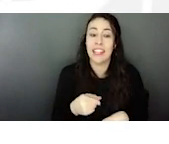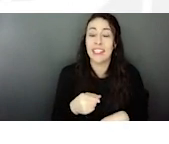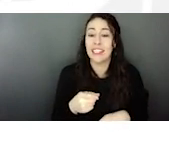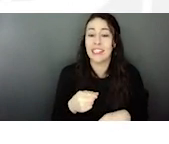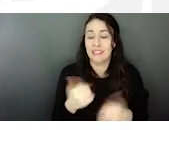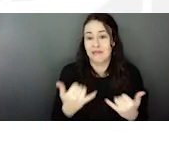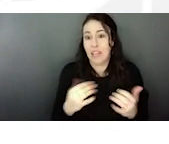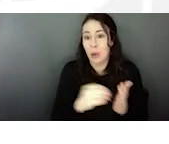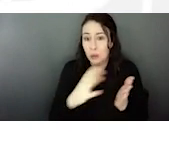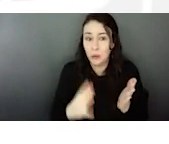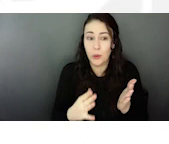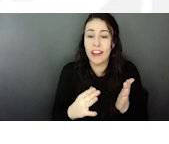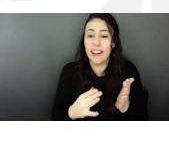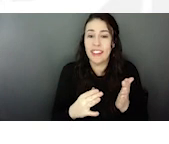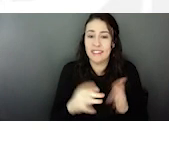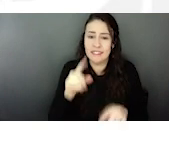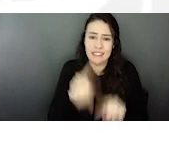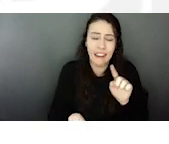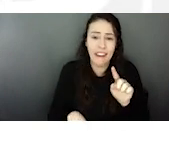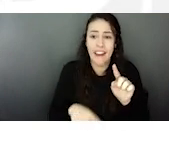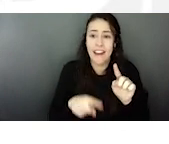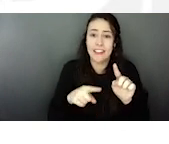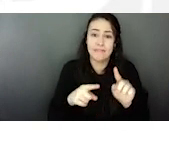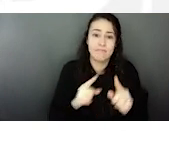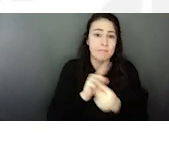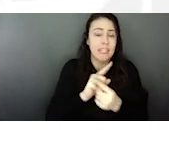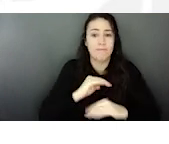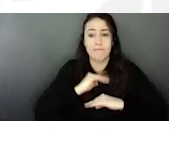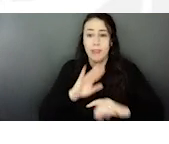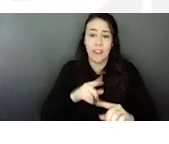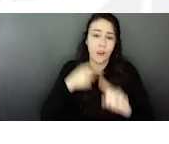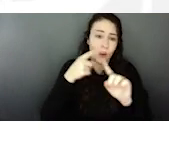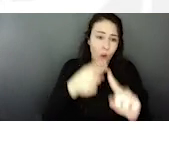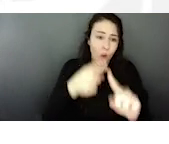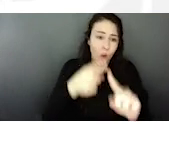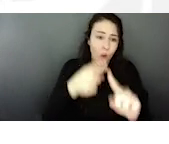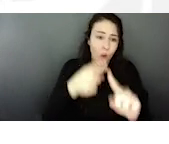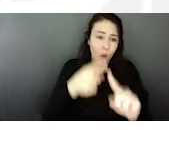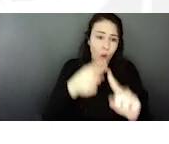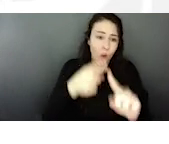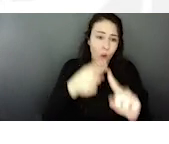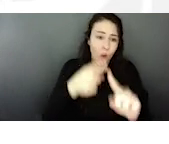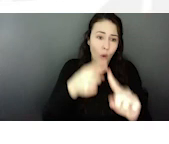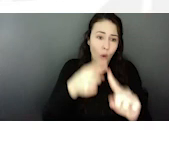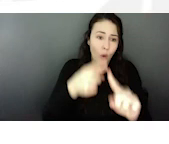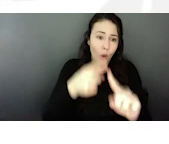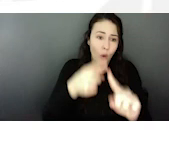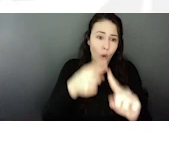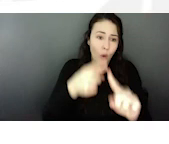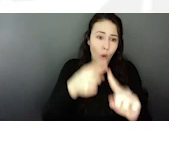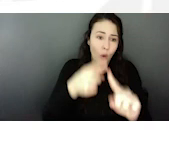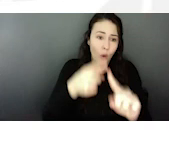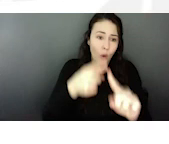meet their goals over a 3-year period, and of course the numbers would change if we look at 2 years versus 6 years and things of that